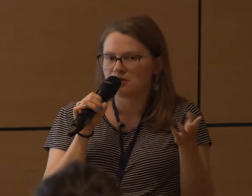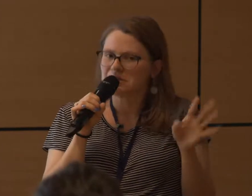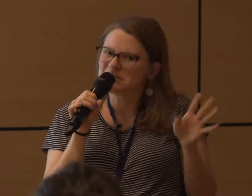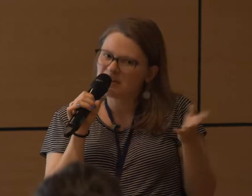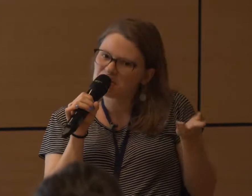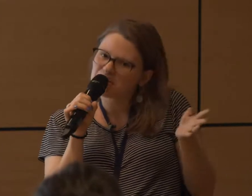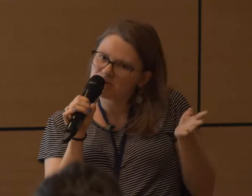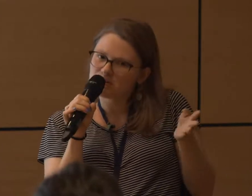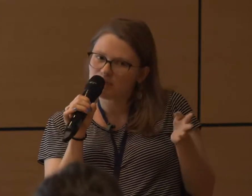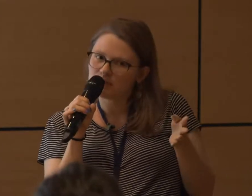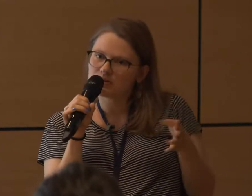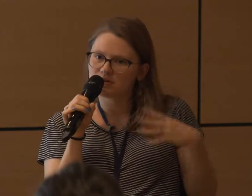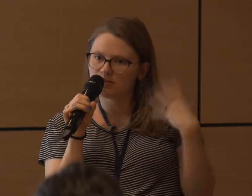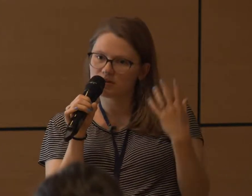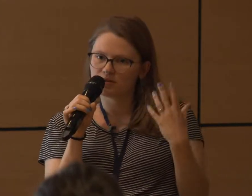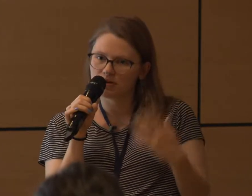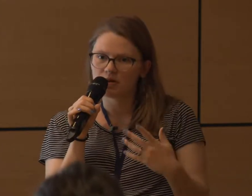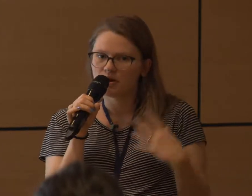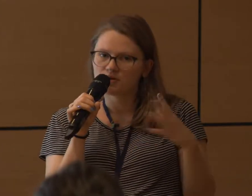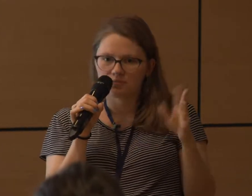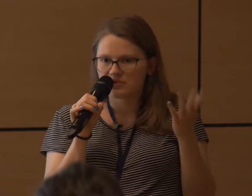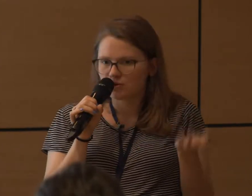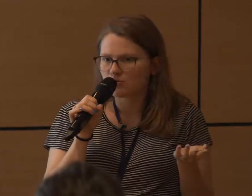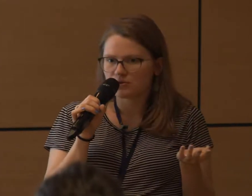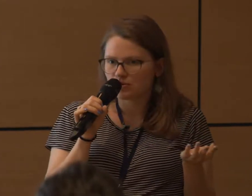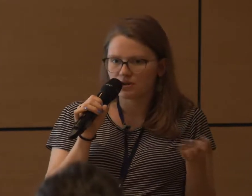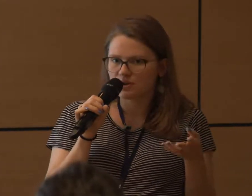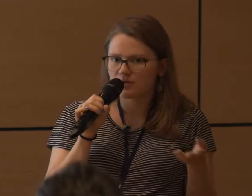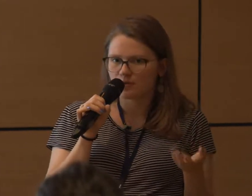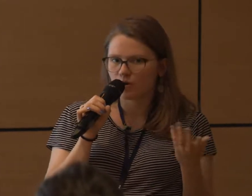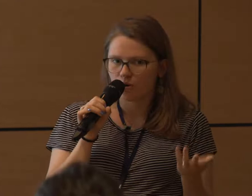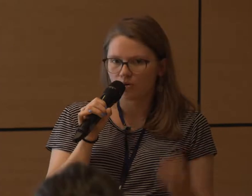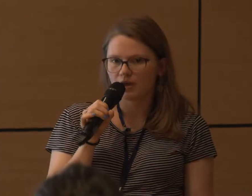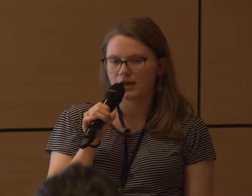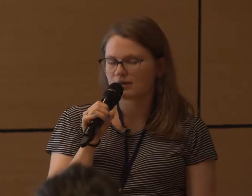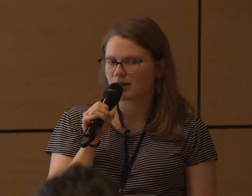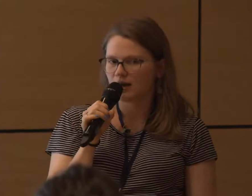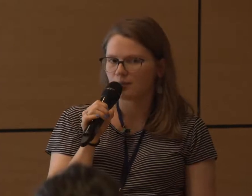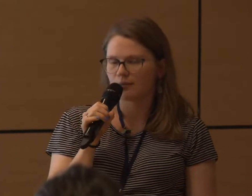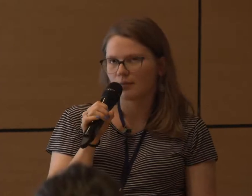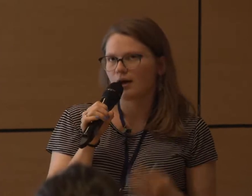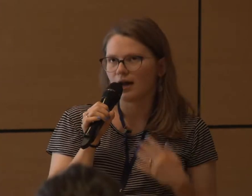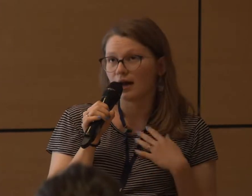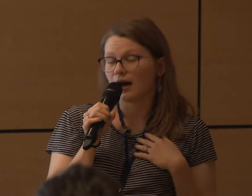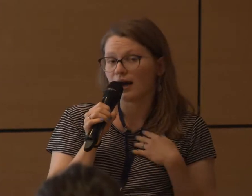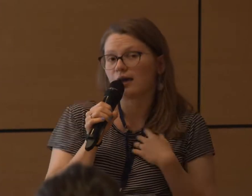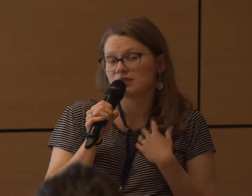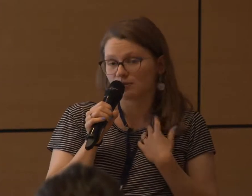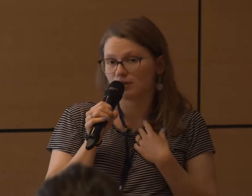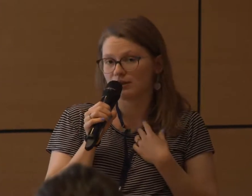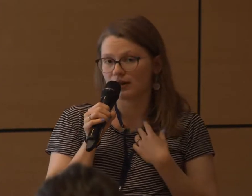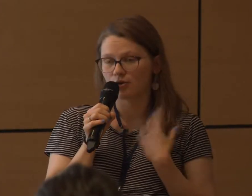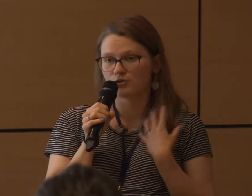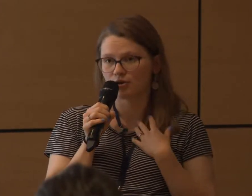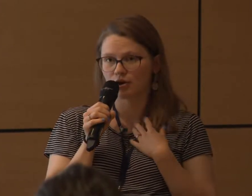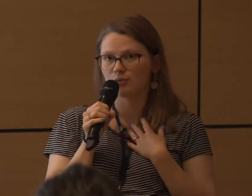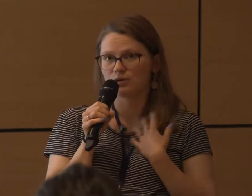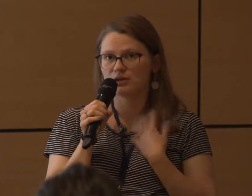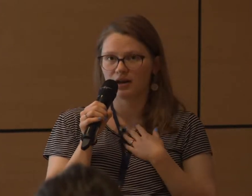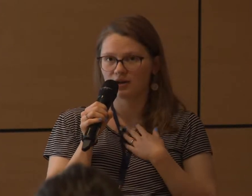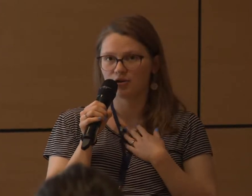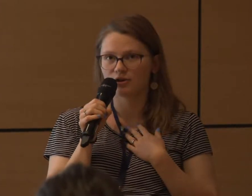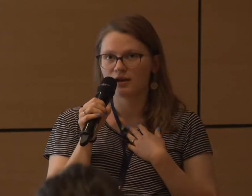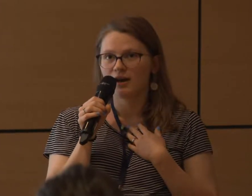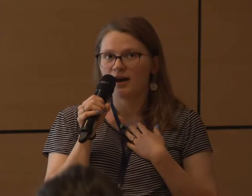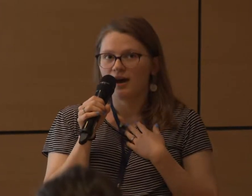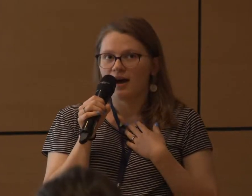have another like seven years maybe to make the two degree um goal and i'm i have to admit like also talking about